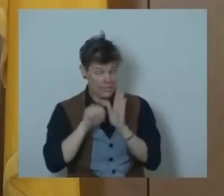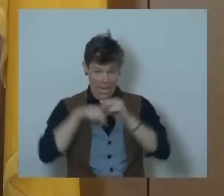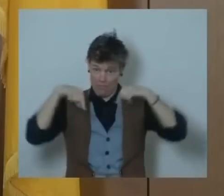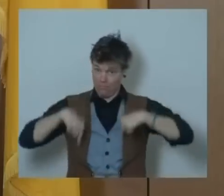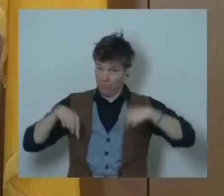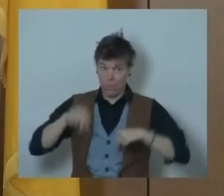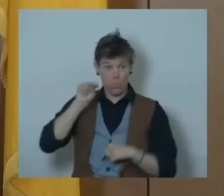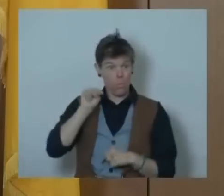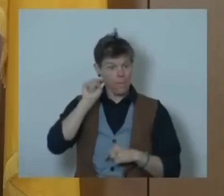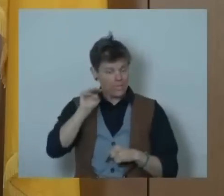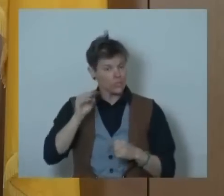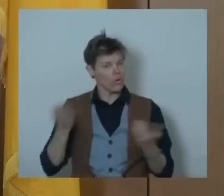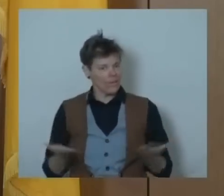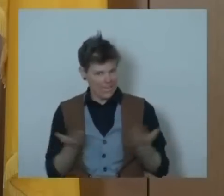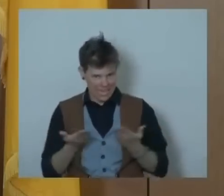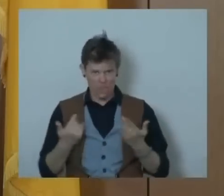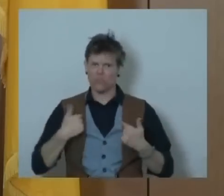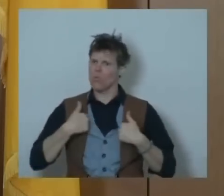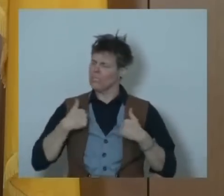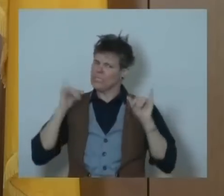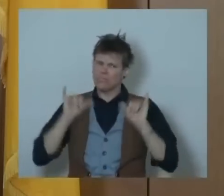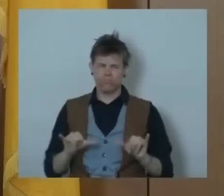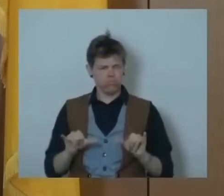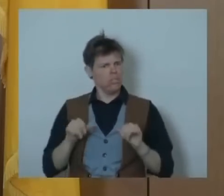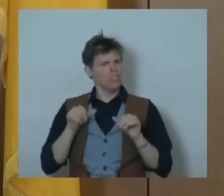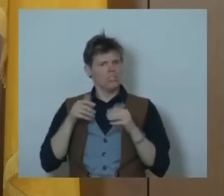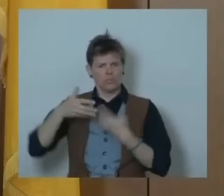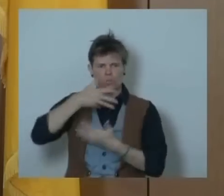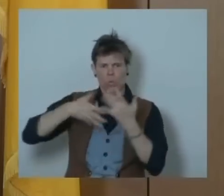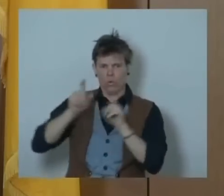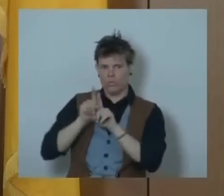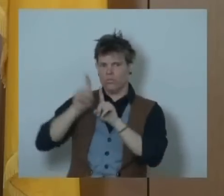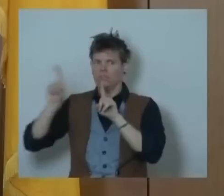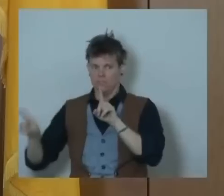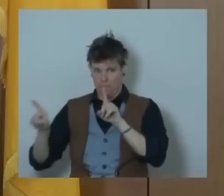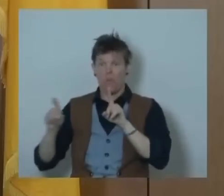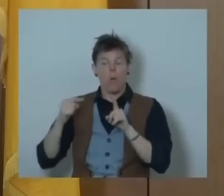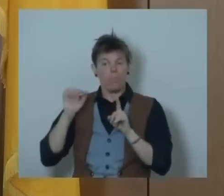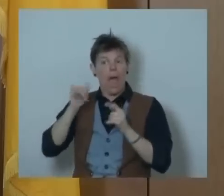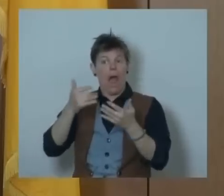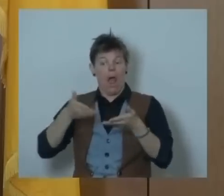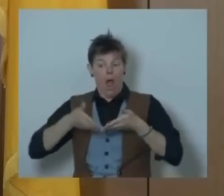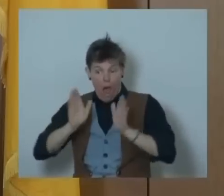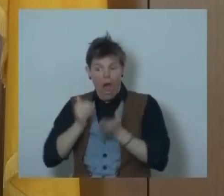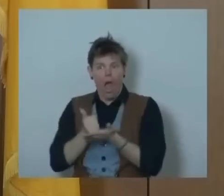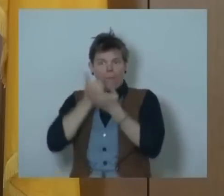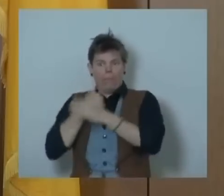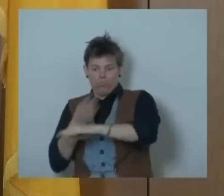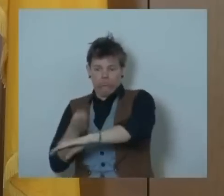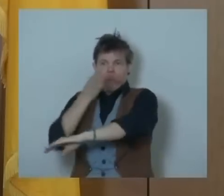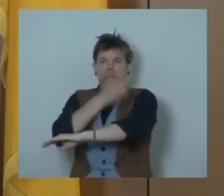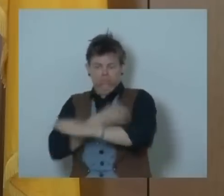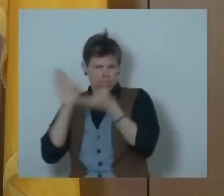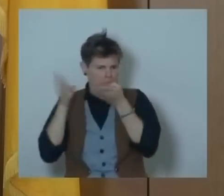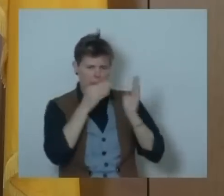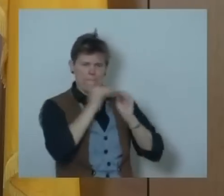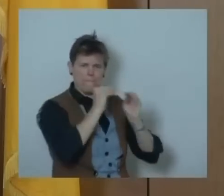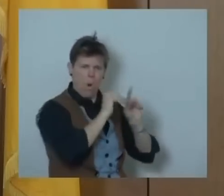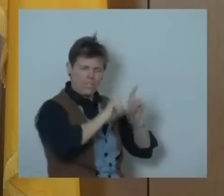social distancing, has allowed us to expand testing much earlier than the rest of the country in what we're